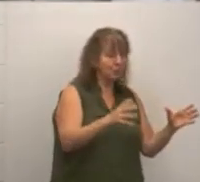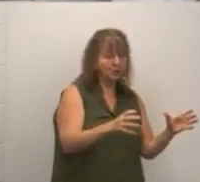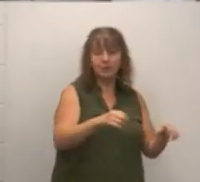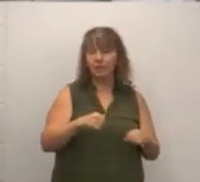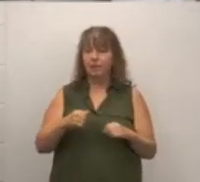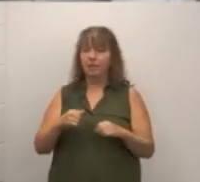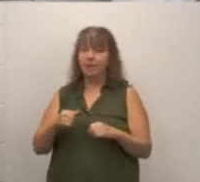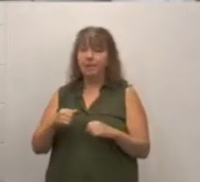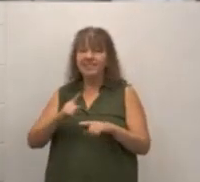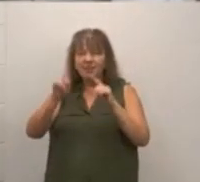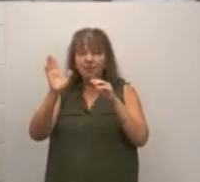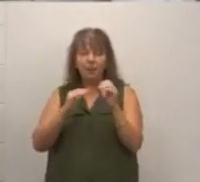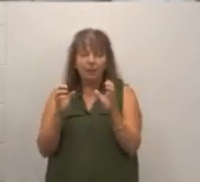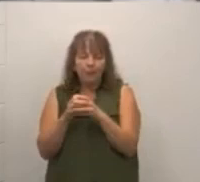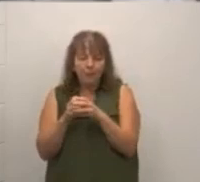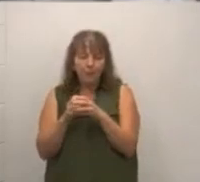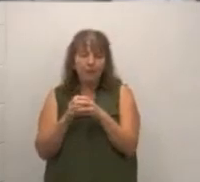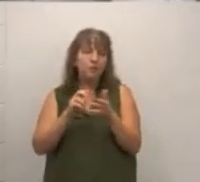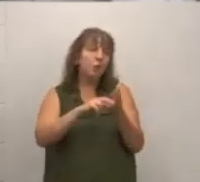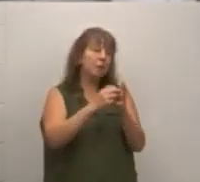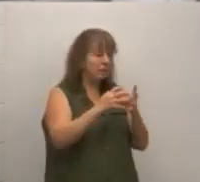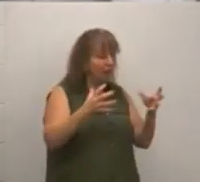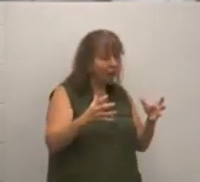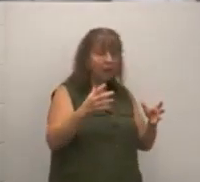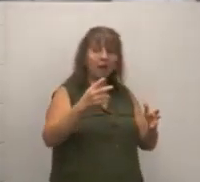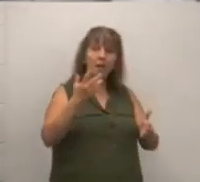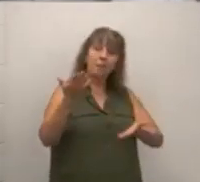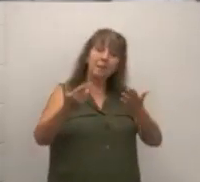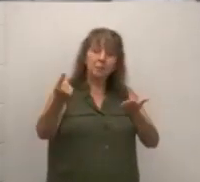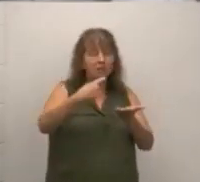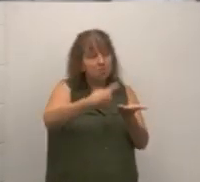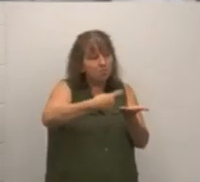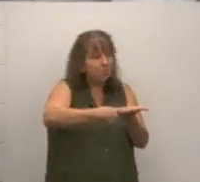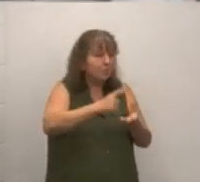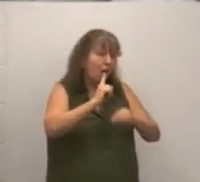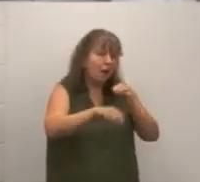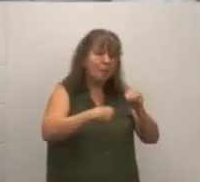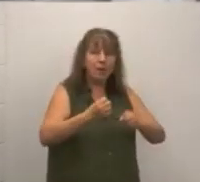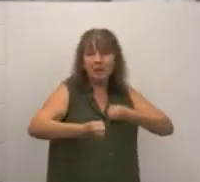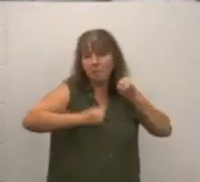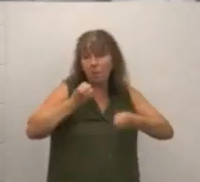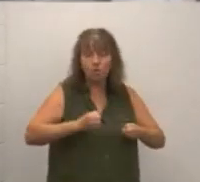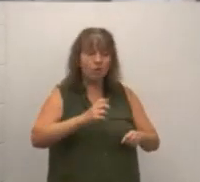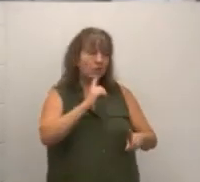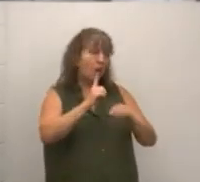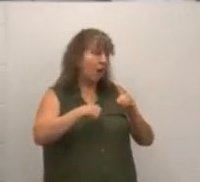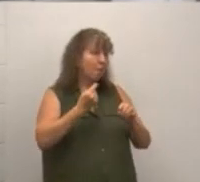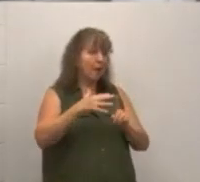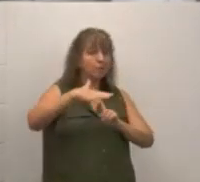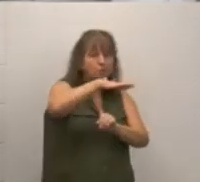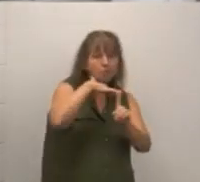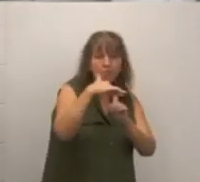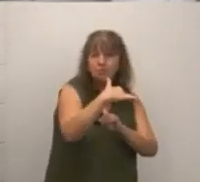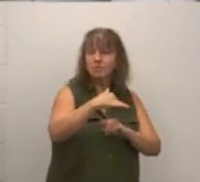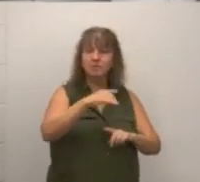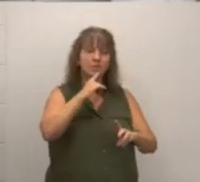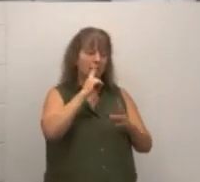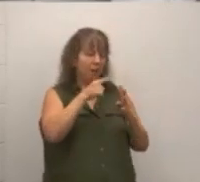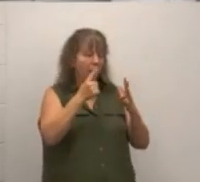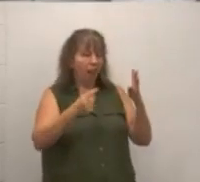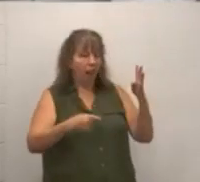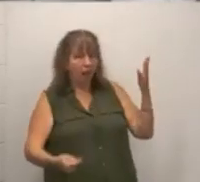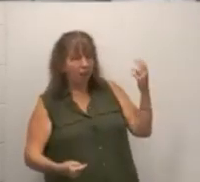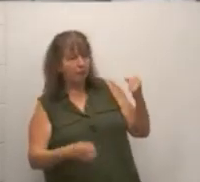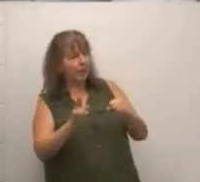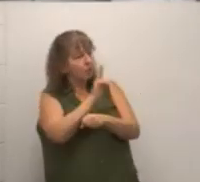building experiences, some checking in general. There may be some times where that's a period that's used for